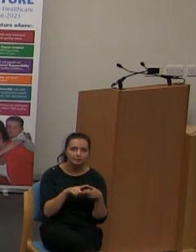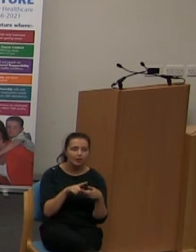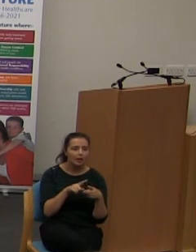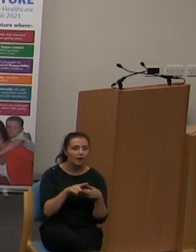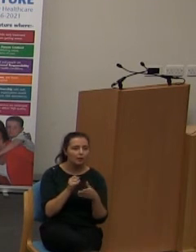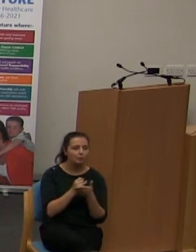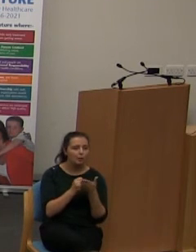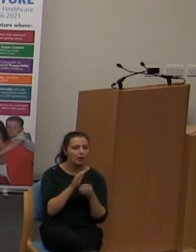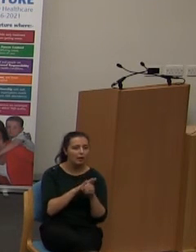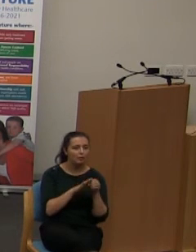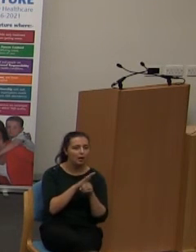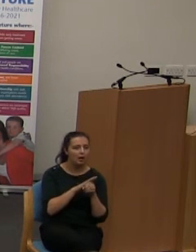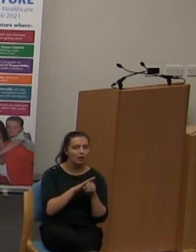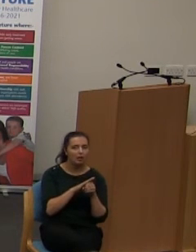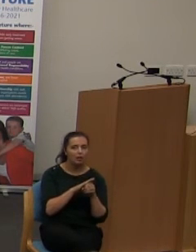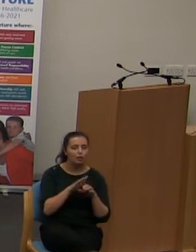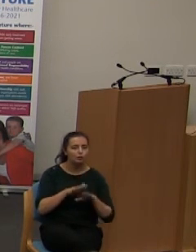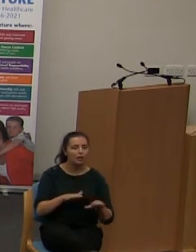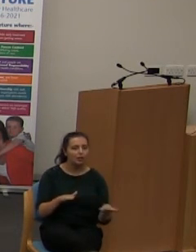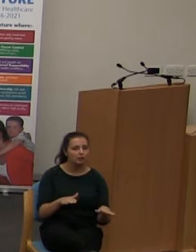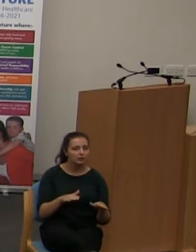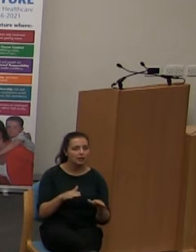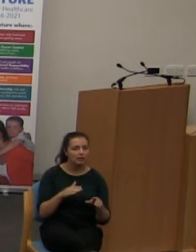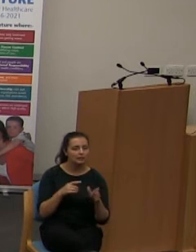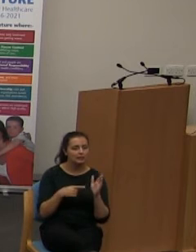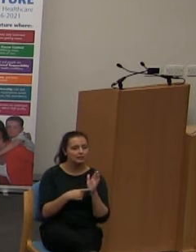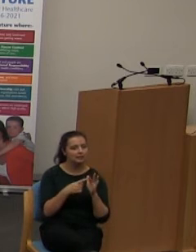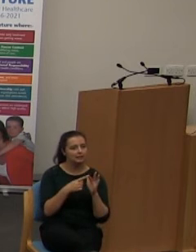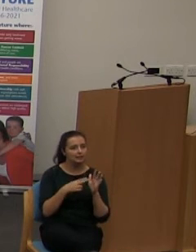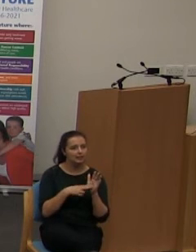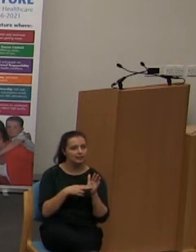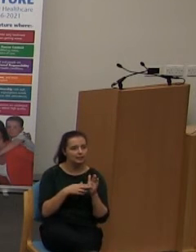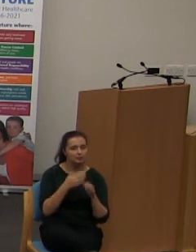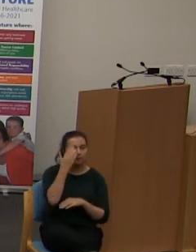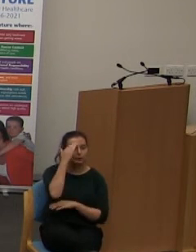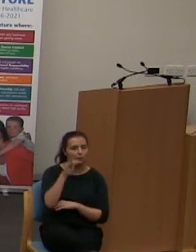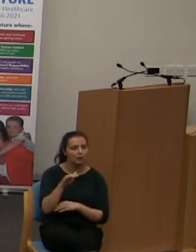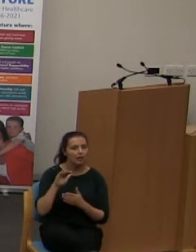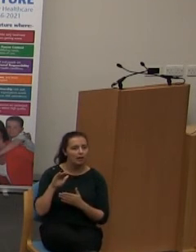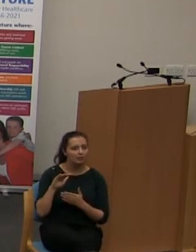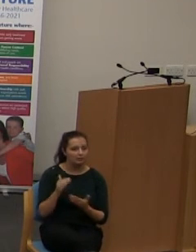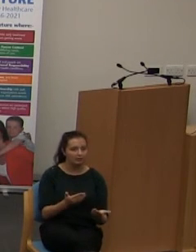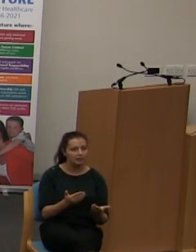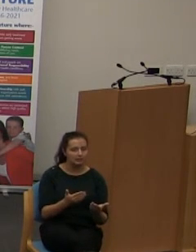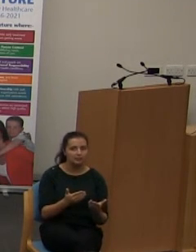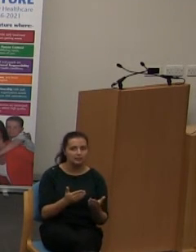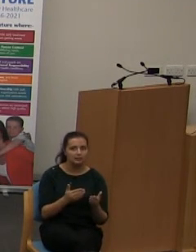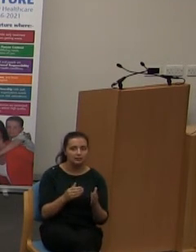poorer performing areas, that's child and adolescent mental health services. A level of, in your bullet paper